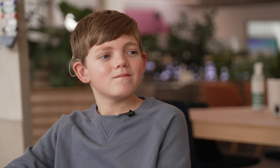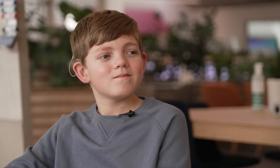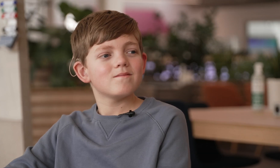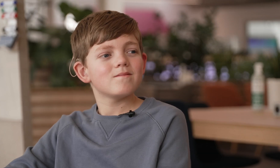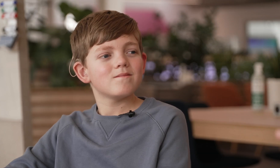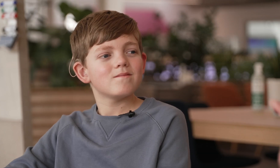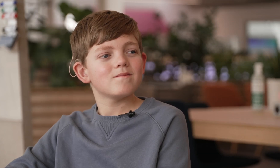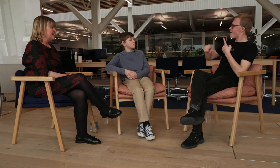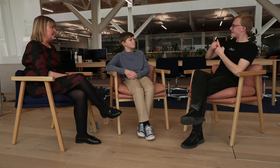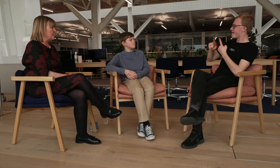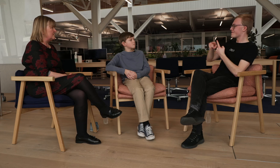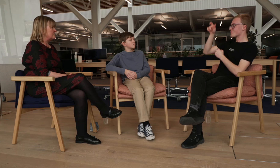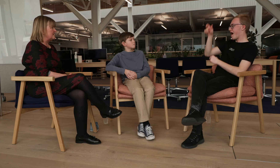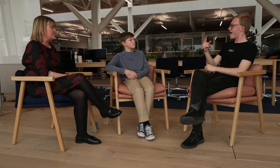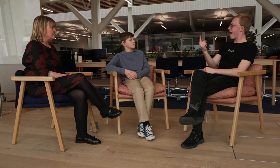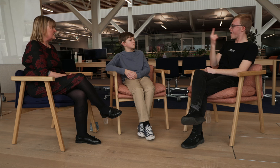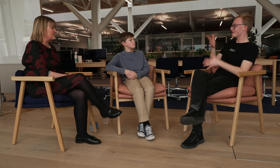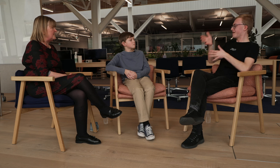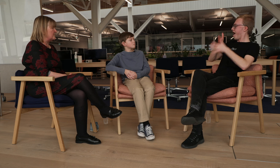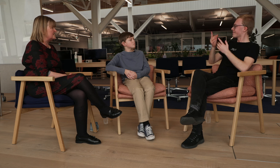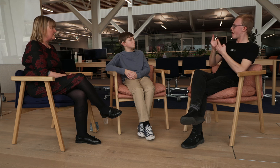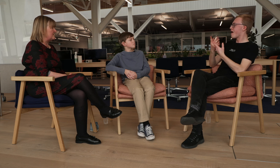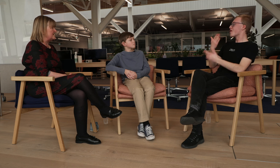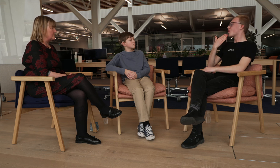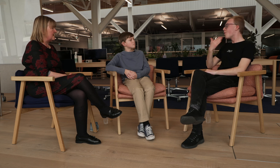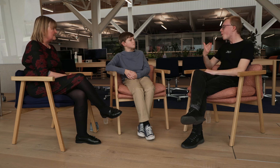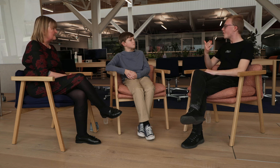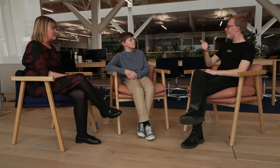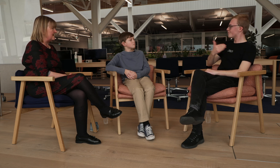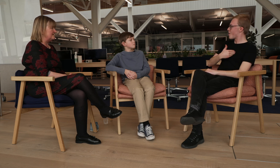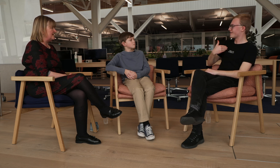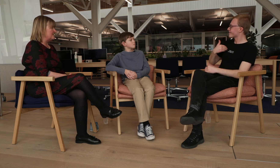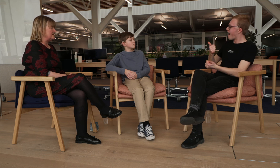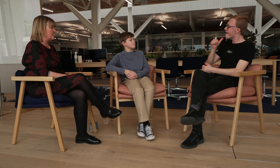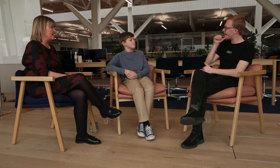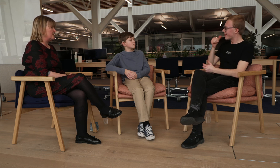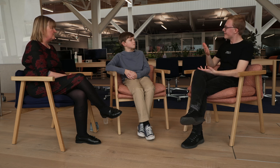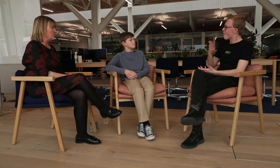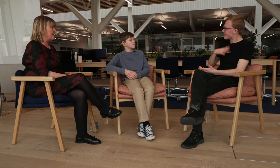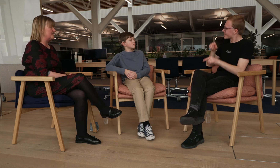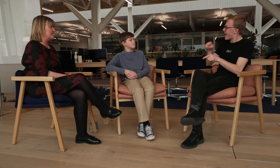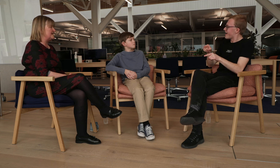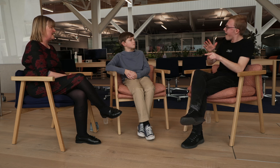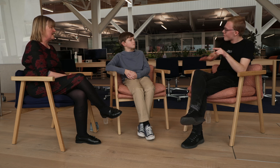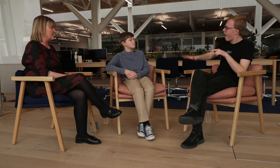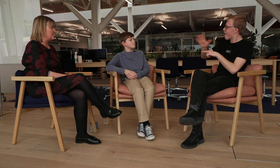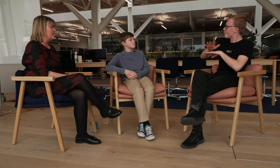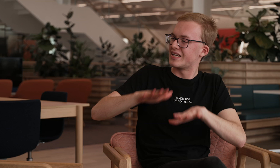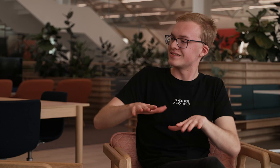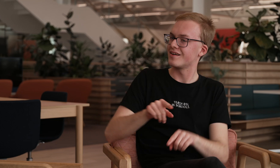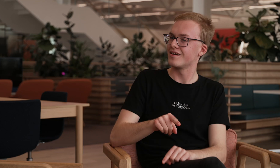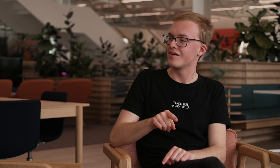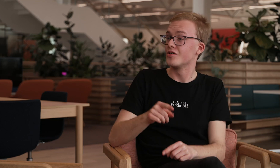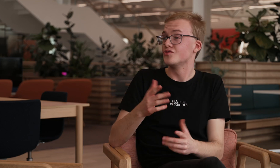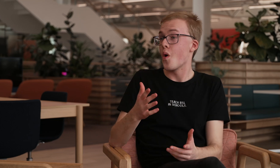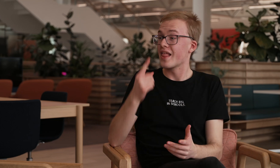that's happening now. You know, I always feel it's a really positive thing when someone comes up to me and even if they sign good morning, please, thank you,